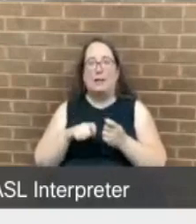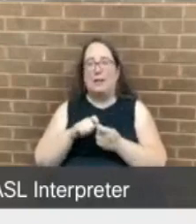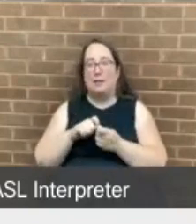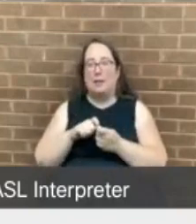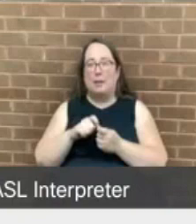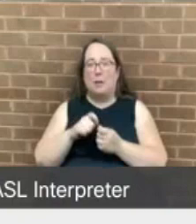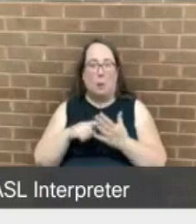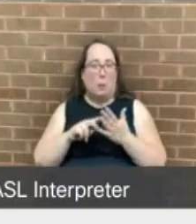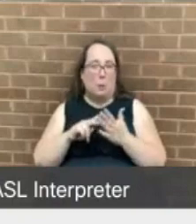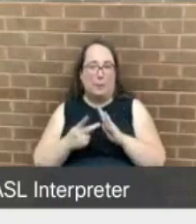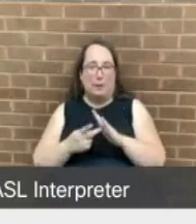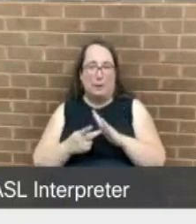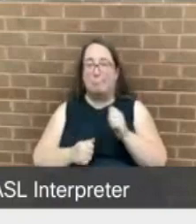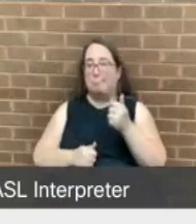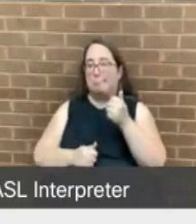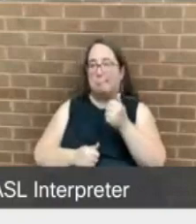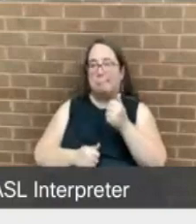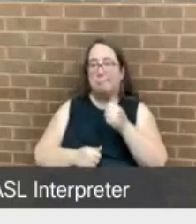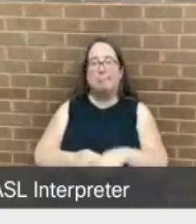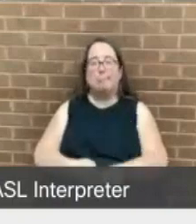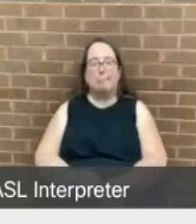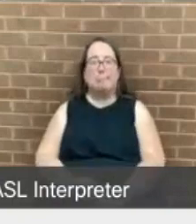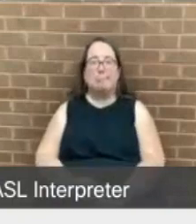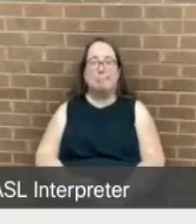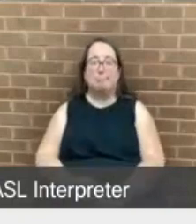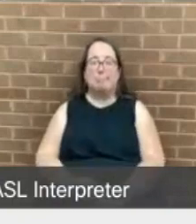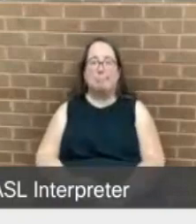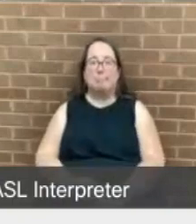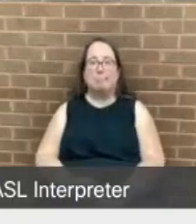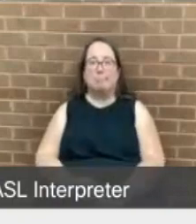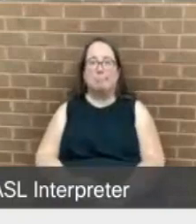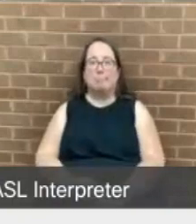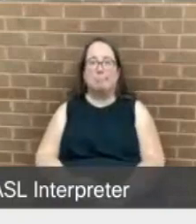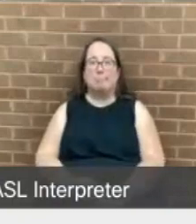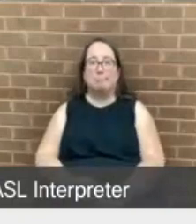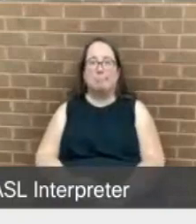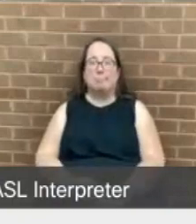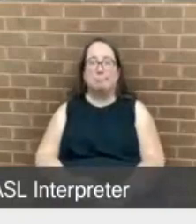would entail. Okay. Sounds great.